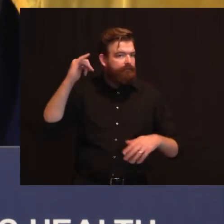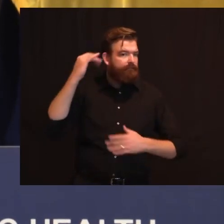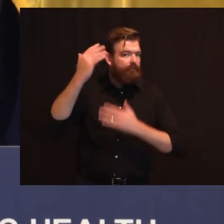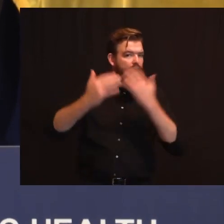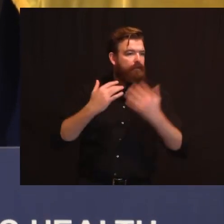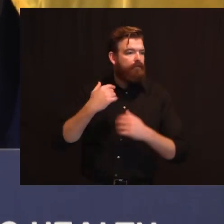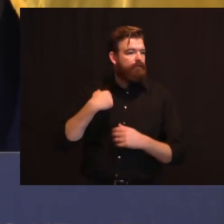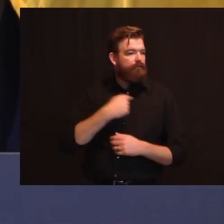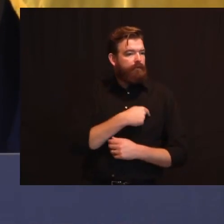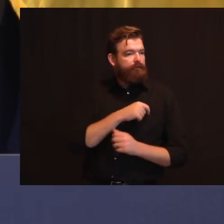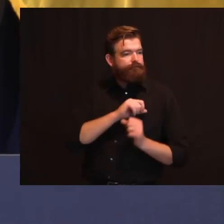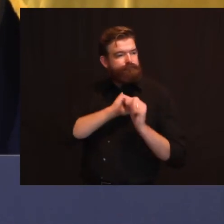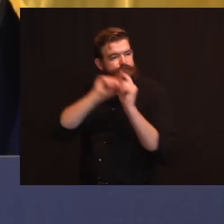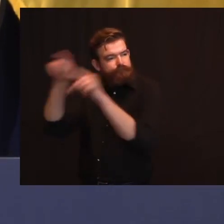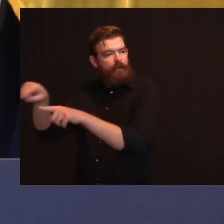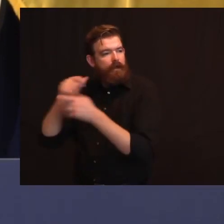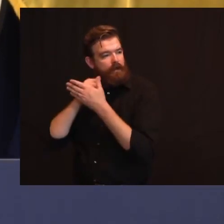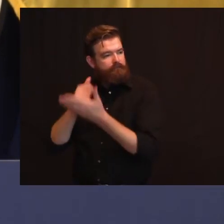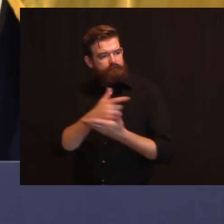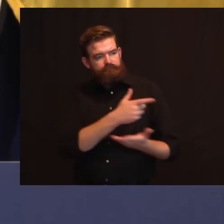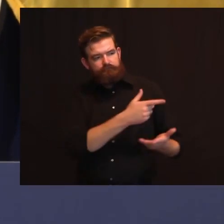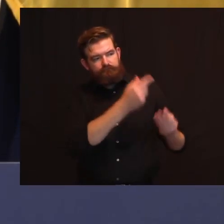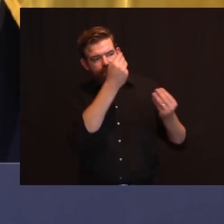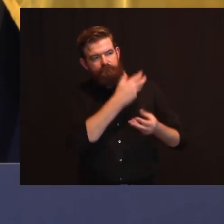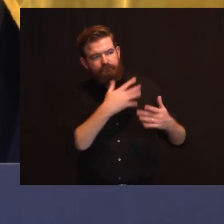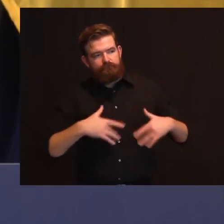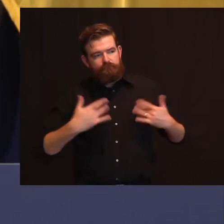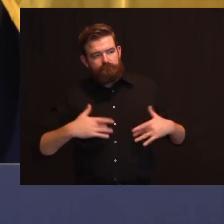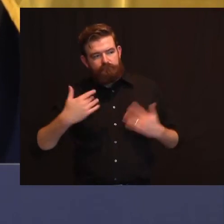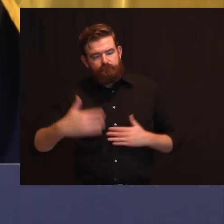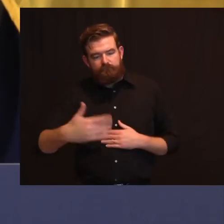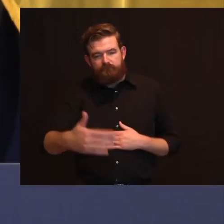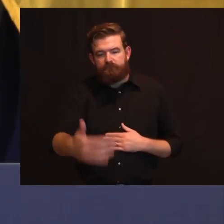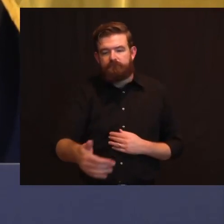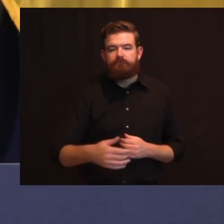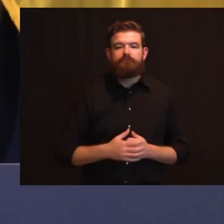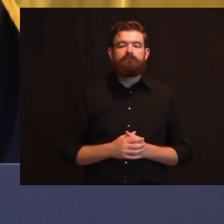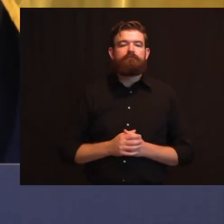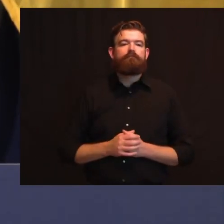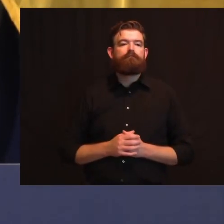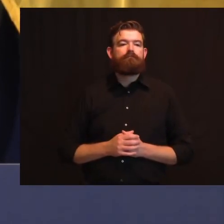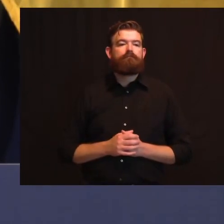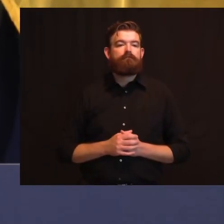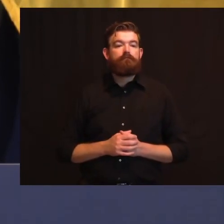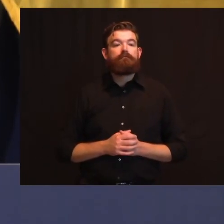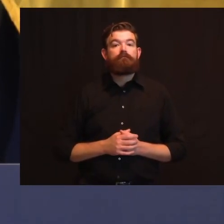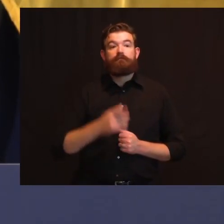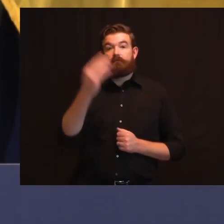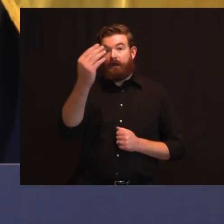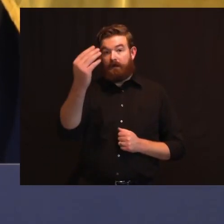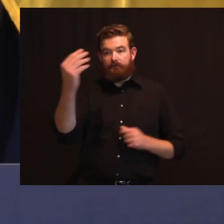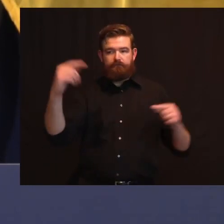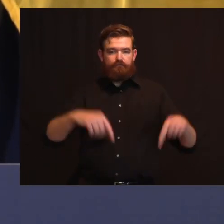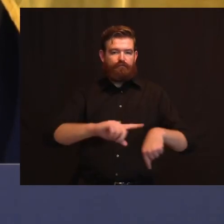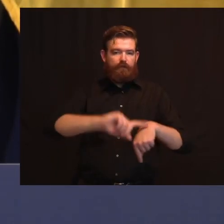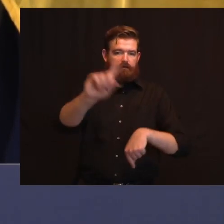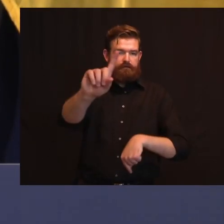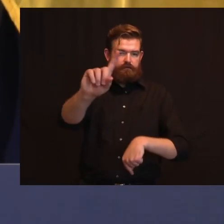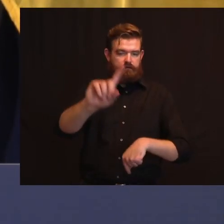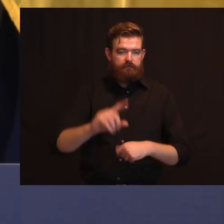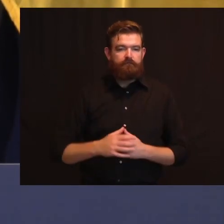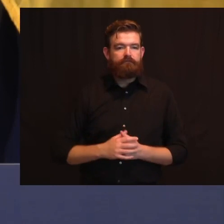virtual this weekend, Saturday and Sunday, Dan, and Monday, for the moment, we're on at 1 o'clock in this very room. That could